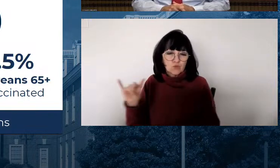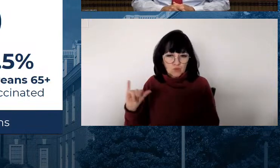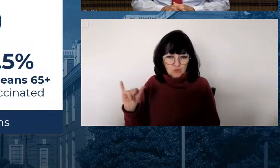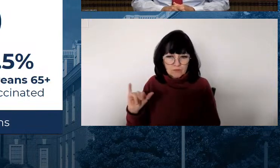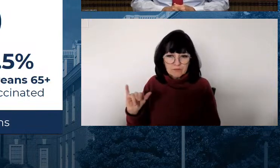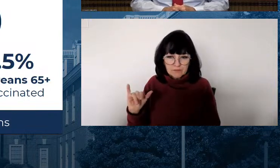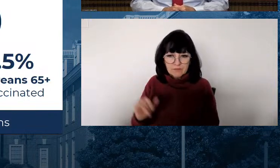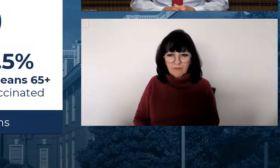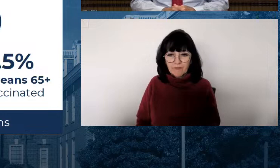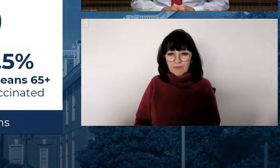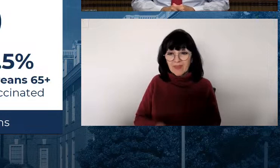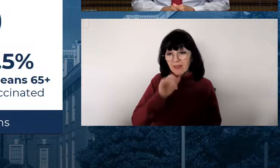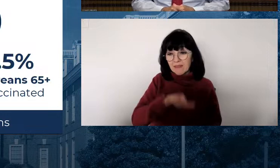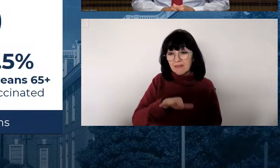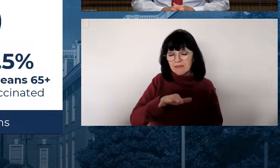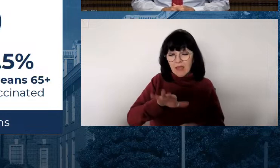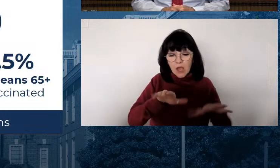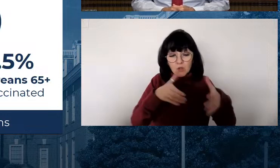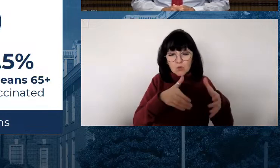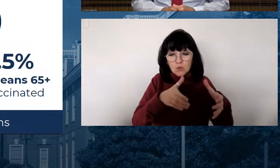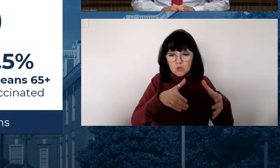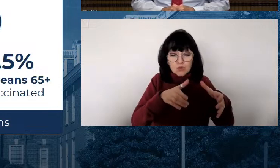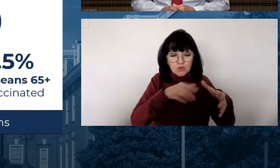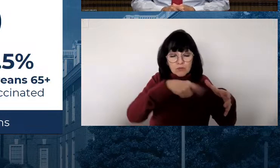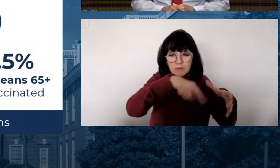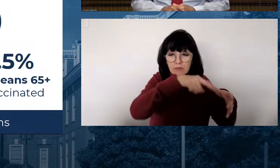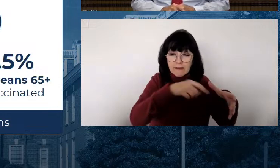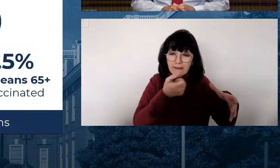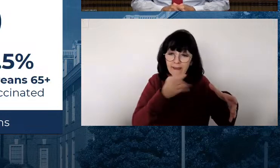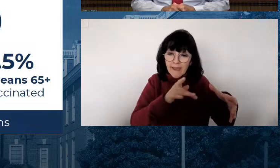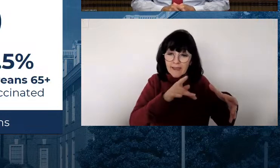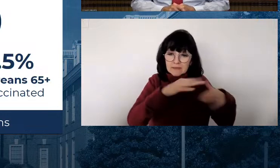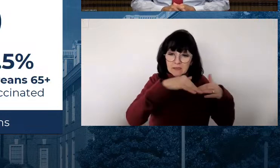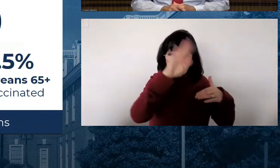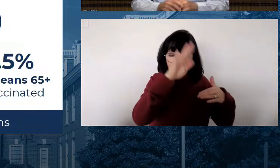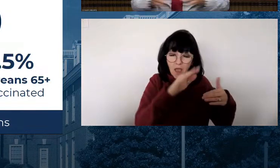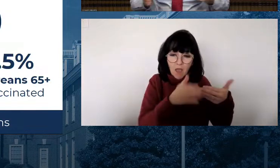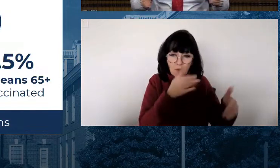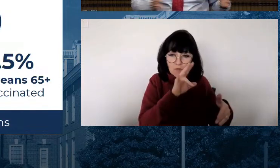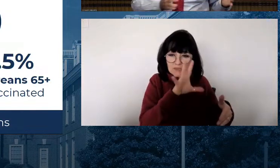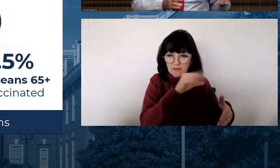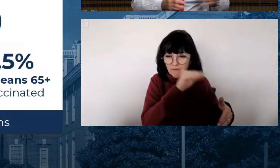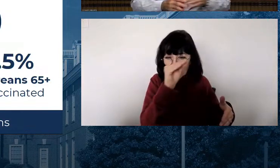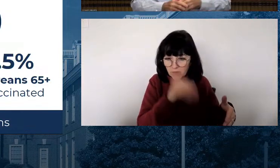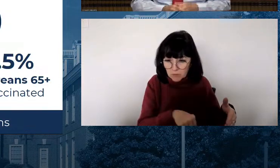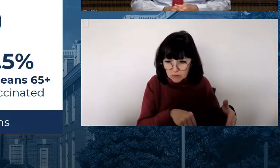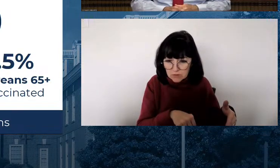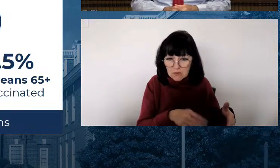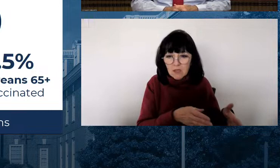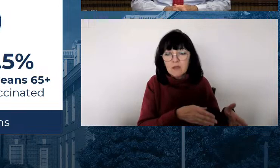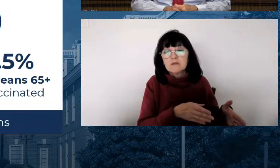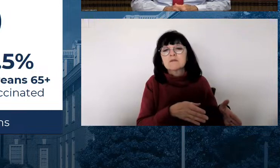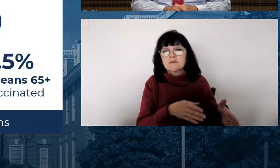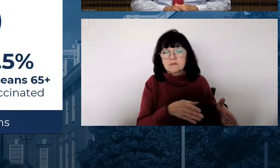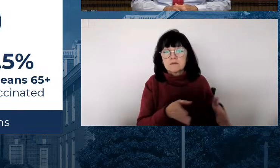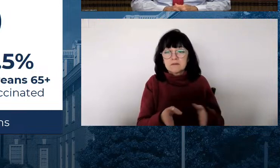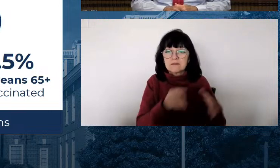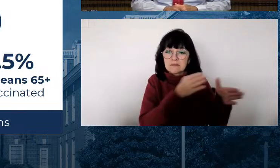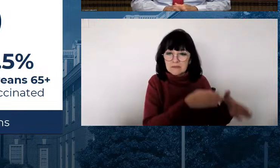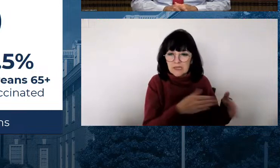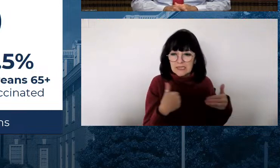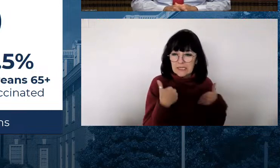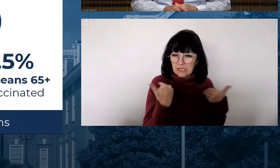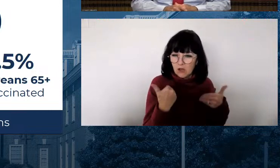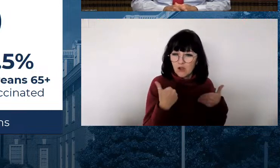on fully vaccinated, 75%. And then total Delawareans, okay, some of the younger little ones are not